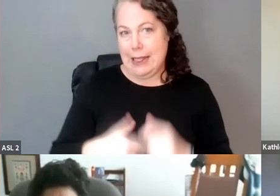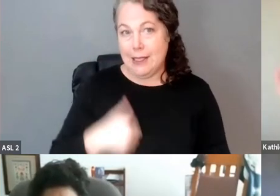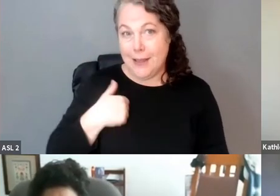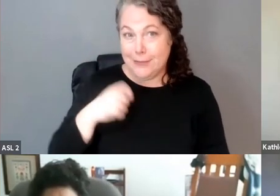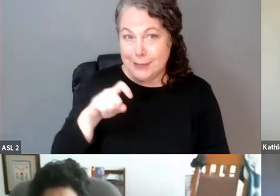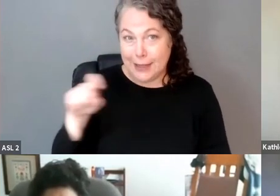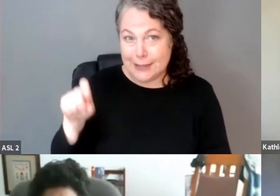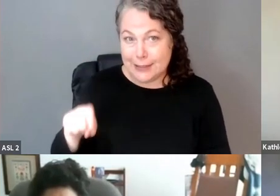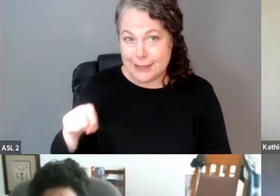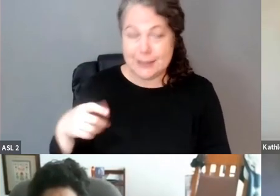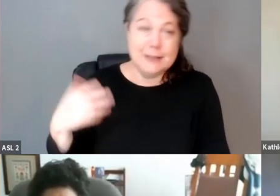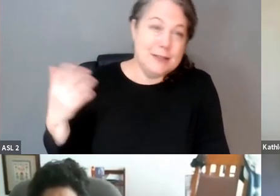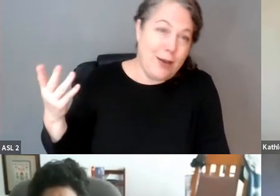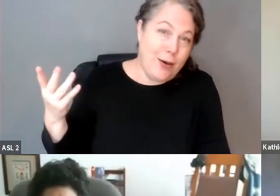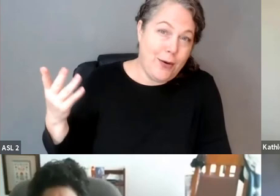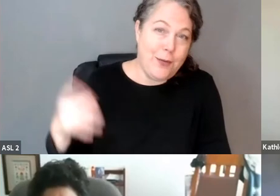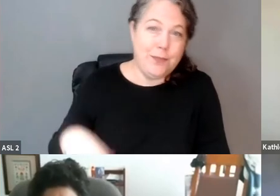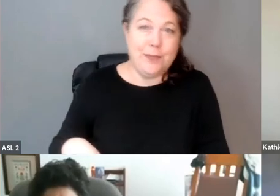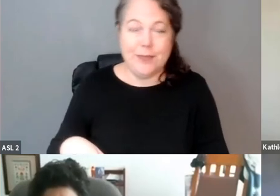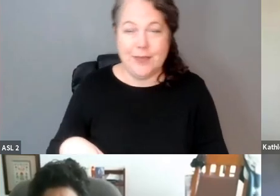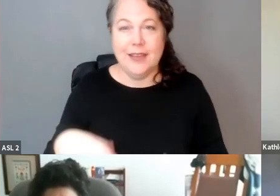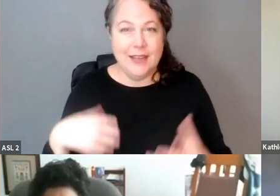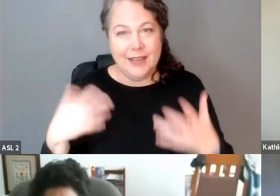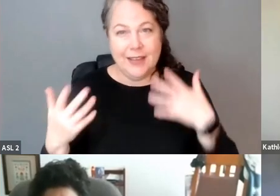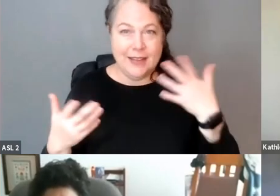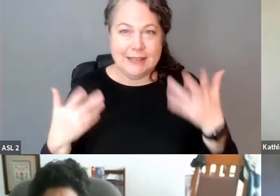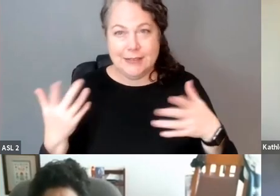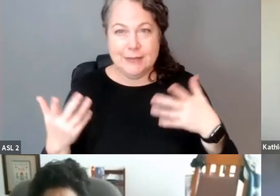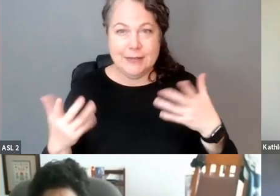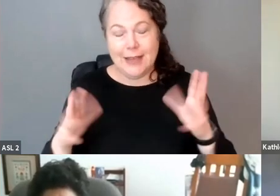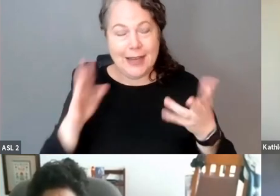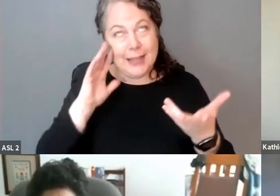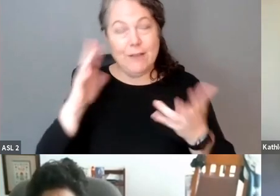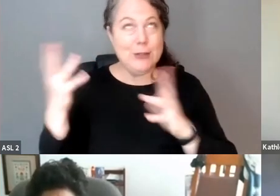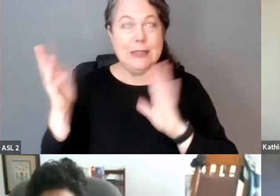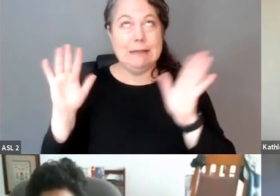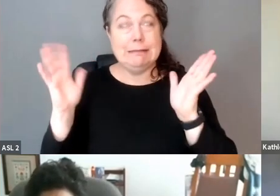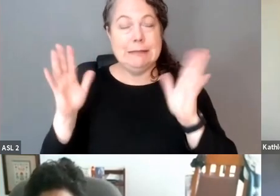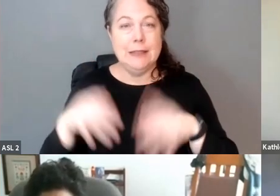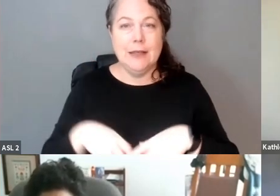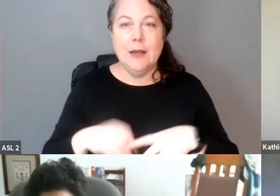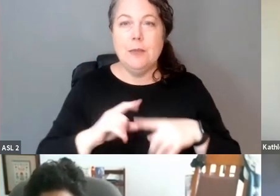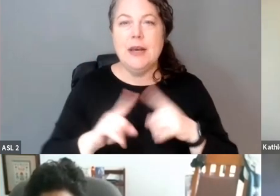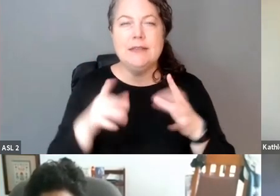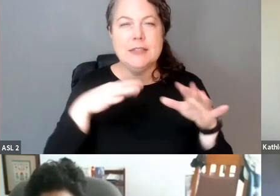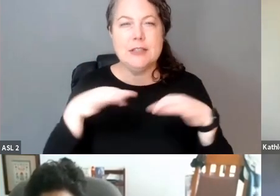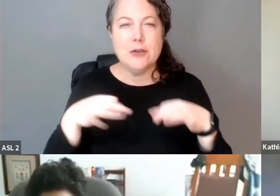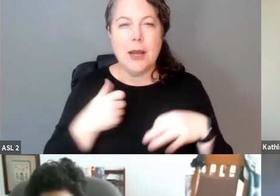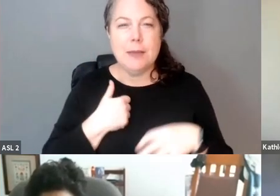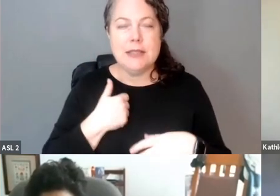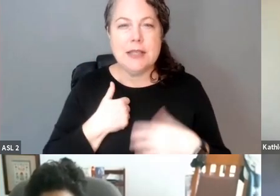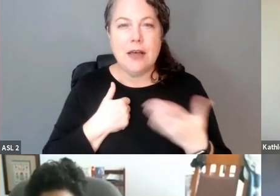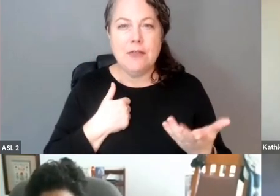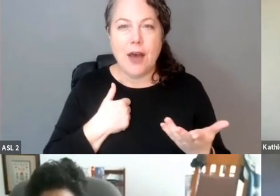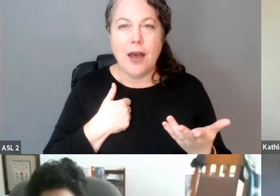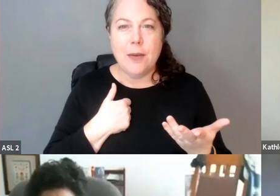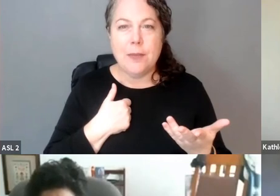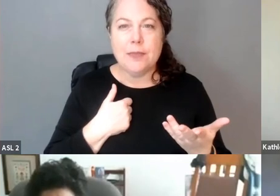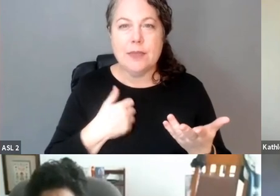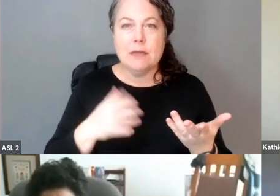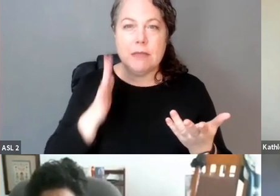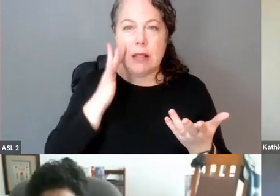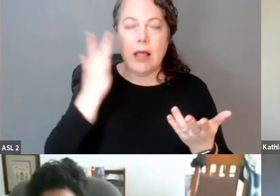it's a lot to, it's kind of confusing to describe myself. I'm light